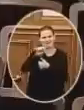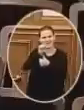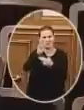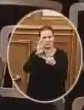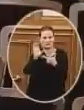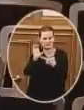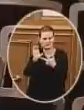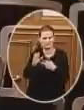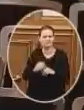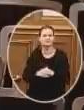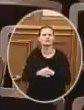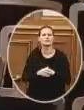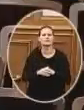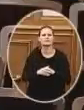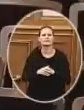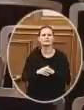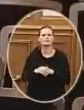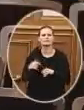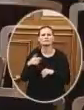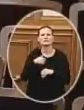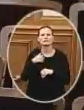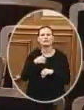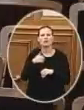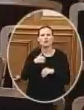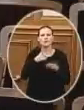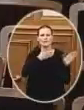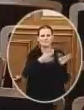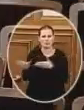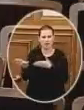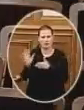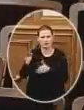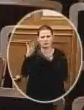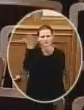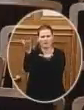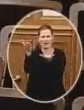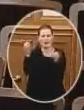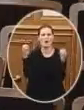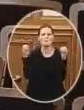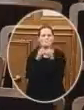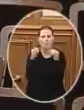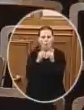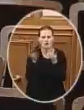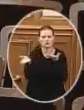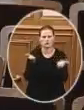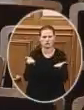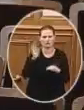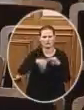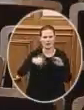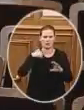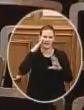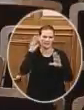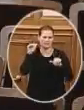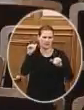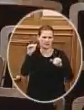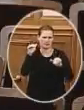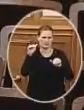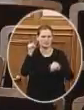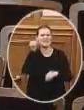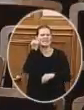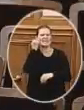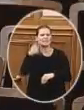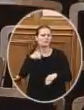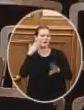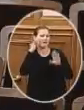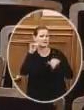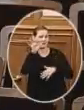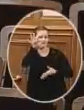rider day, but we're always going to provide a little more capacity in each one of those days because we don't want to be caught off guard. We have a responsibility to make sure